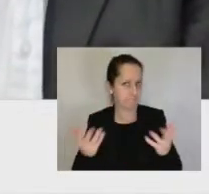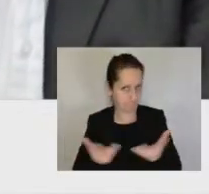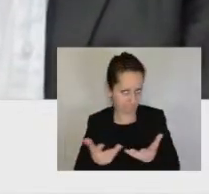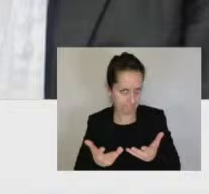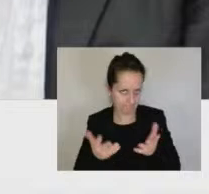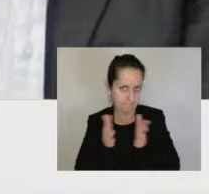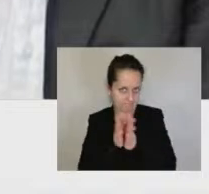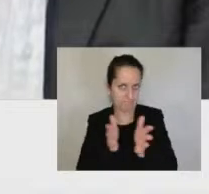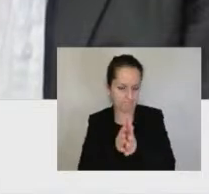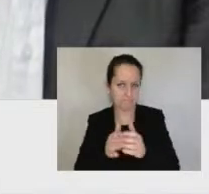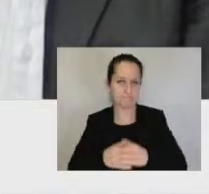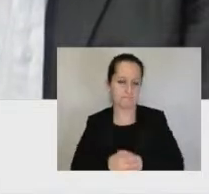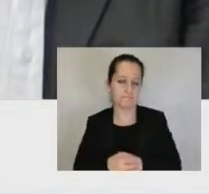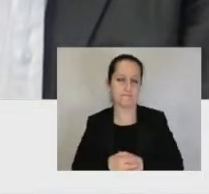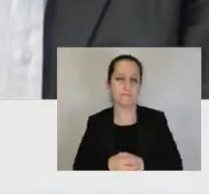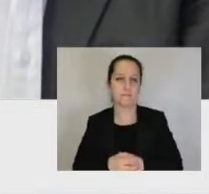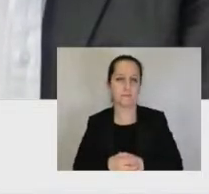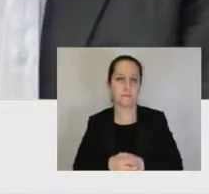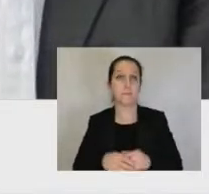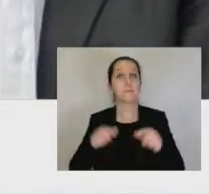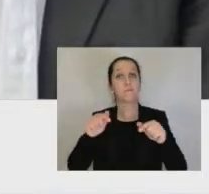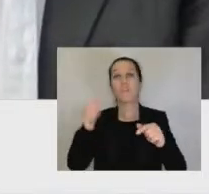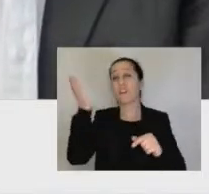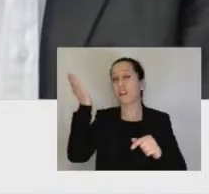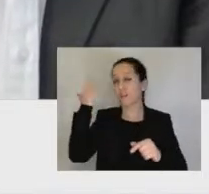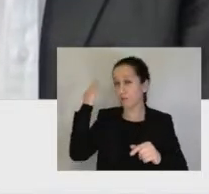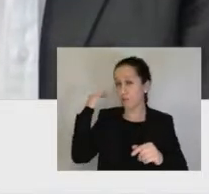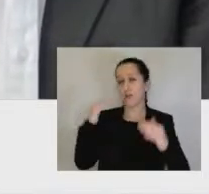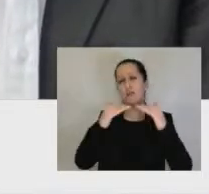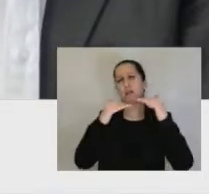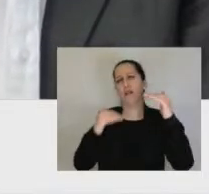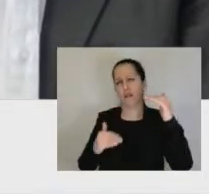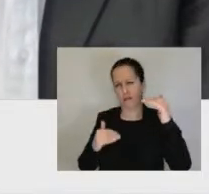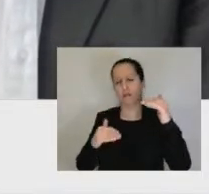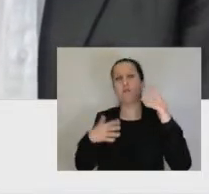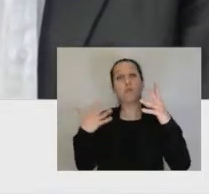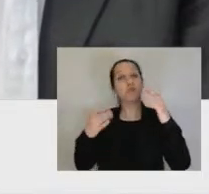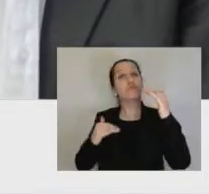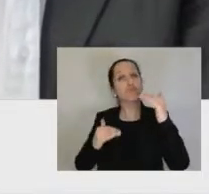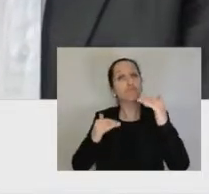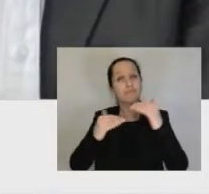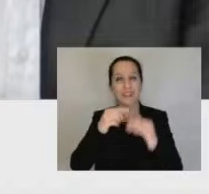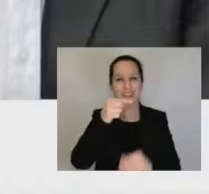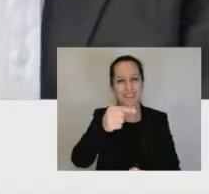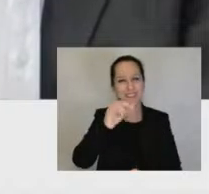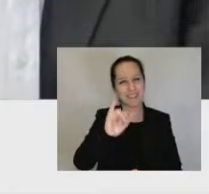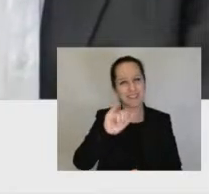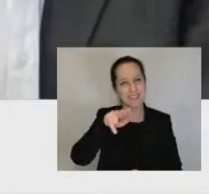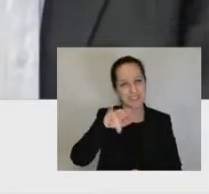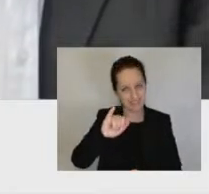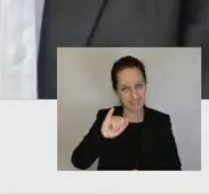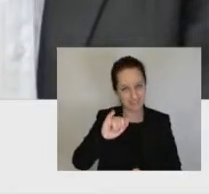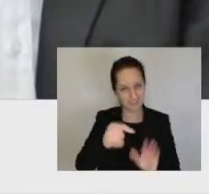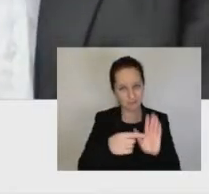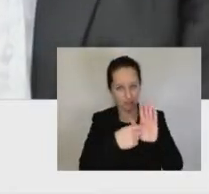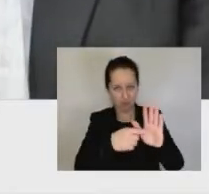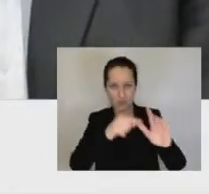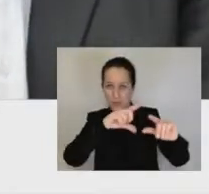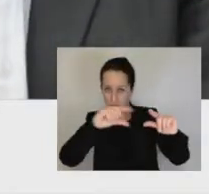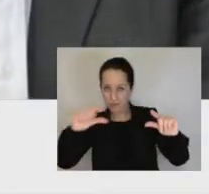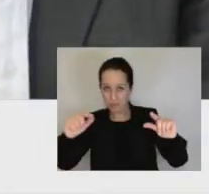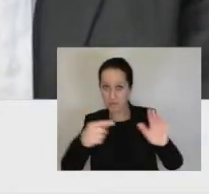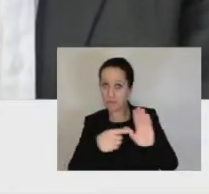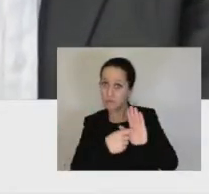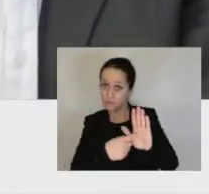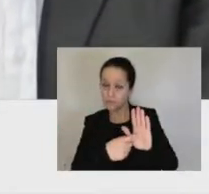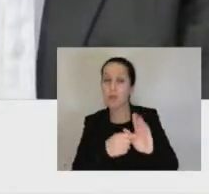to mention that above and beyond the fact that the inequality indices have dropped, and you can see this